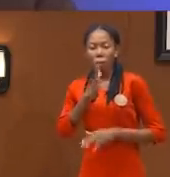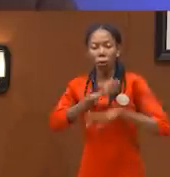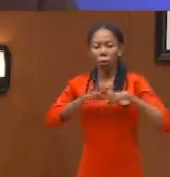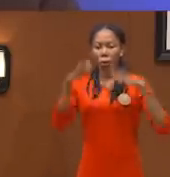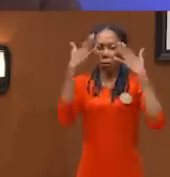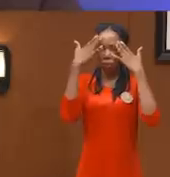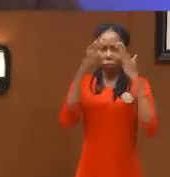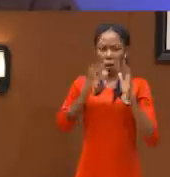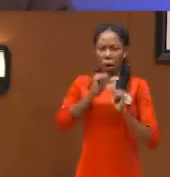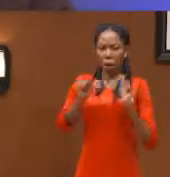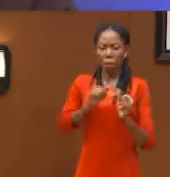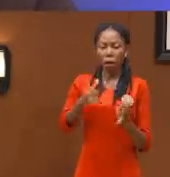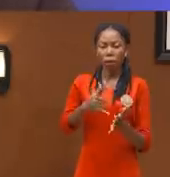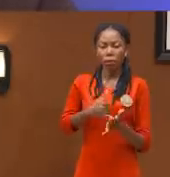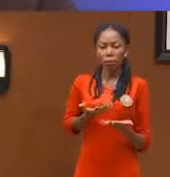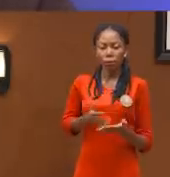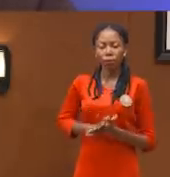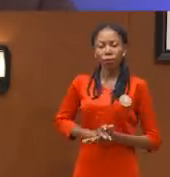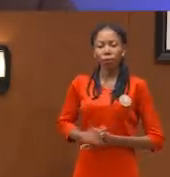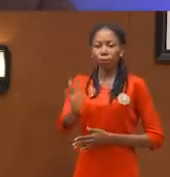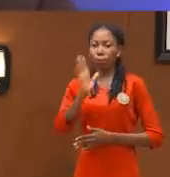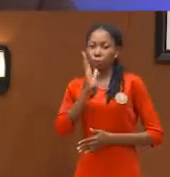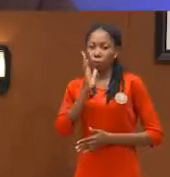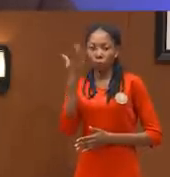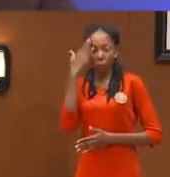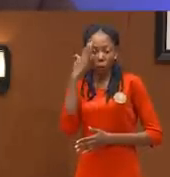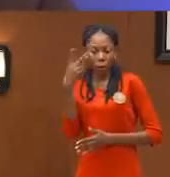mom finally knew, she invited him over.